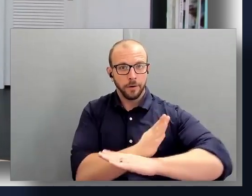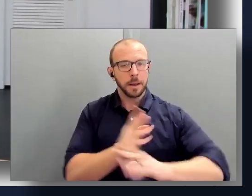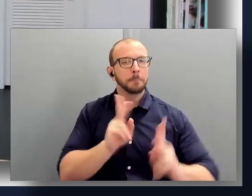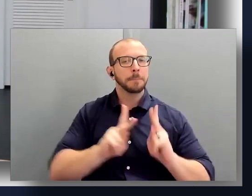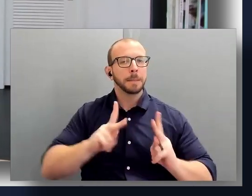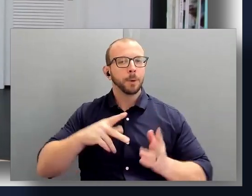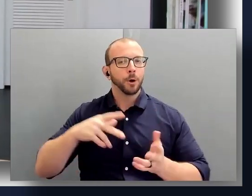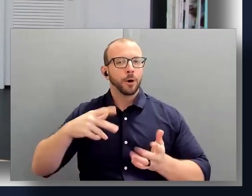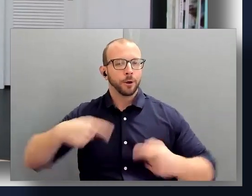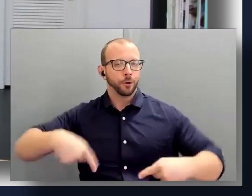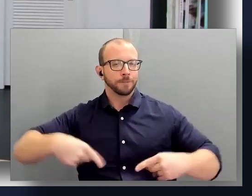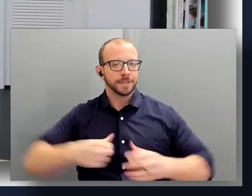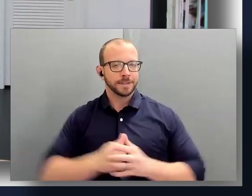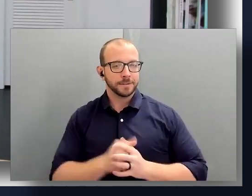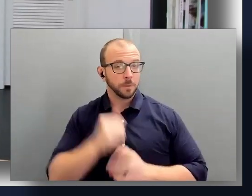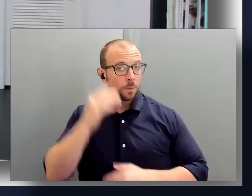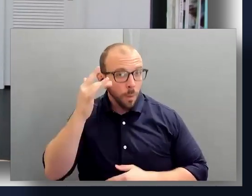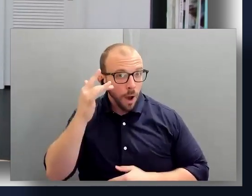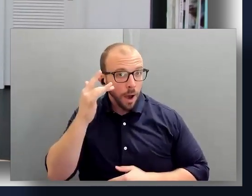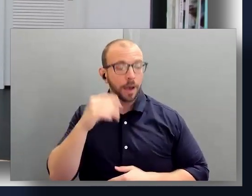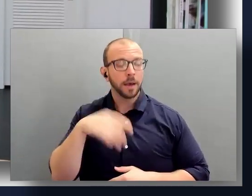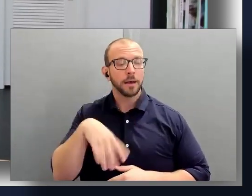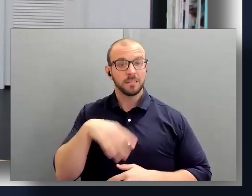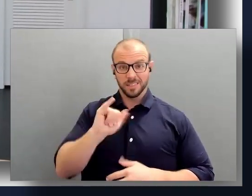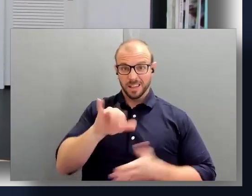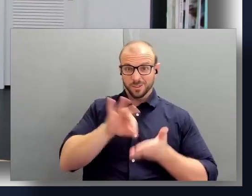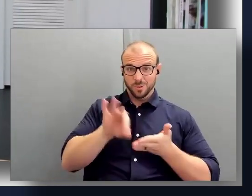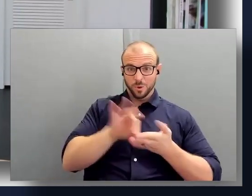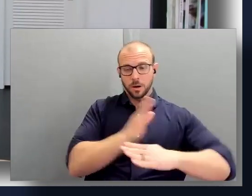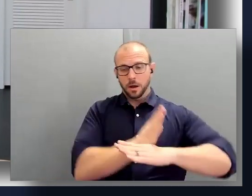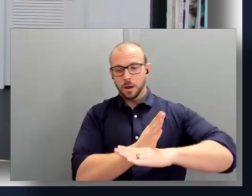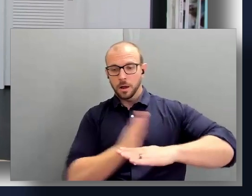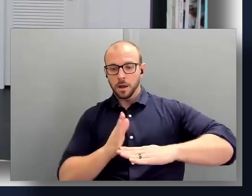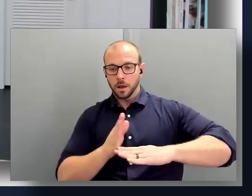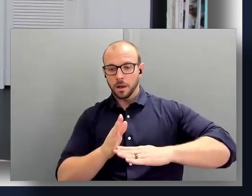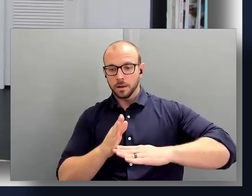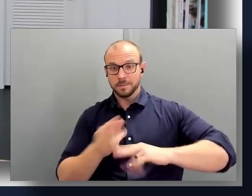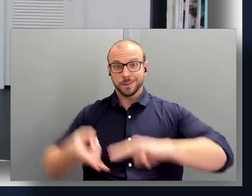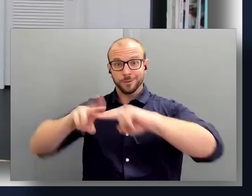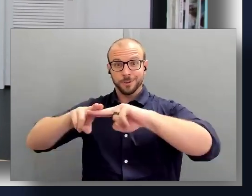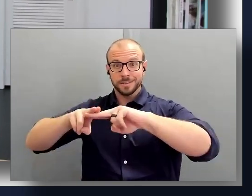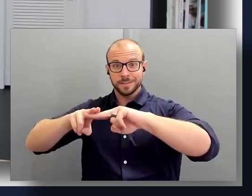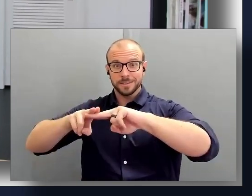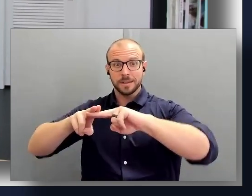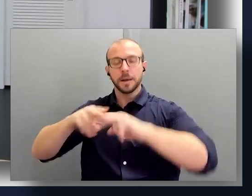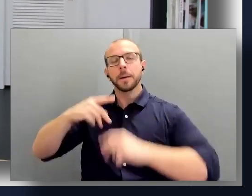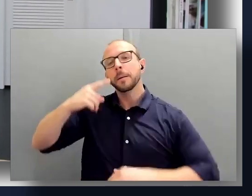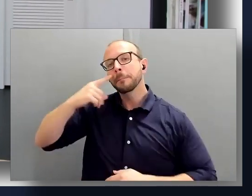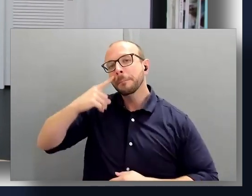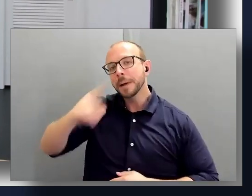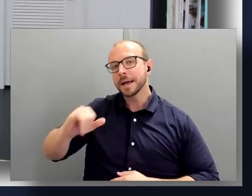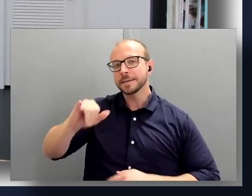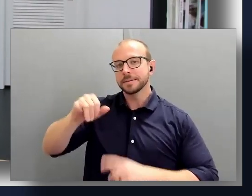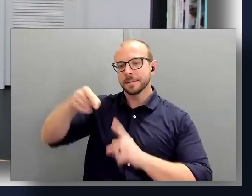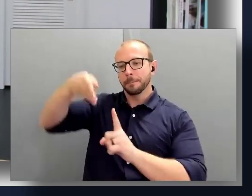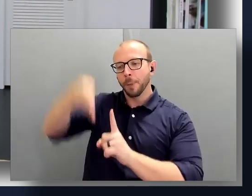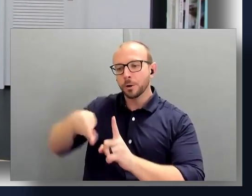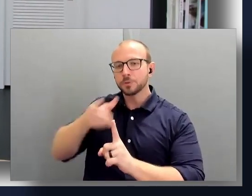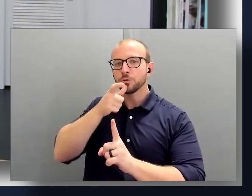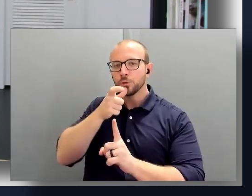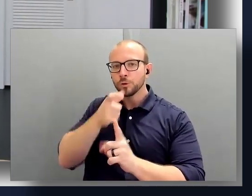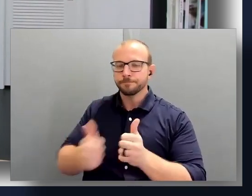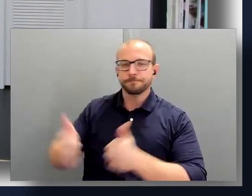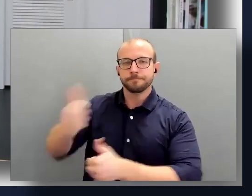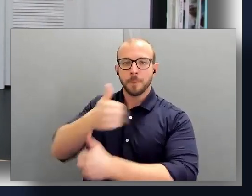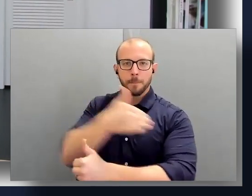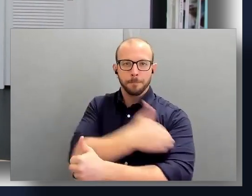model, is that the reason the score increased had everything to do with the party and the individual